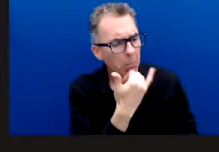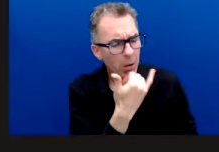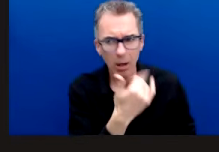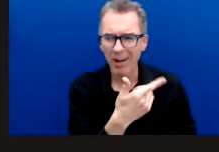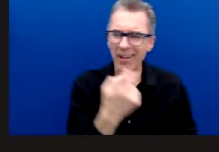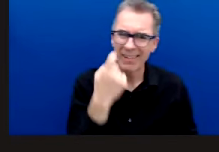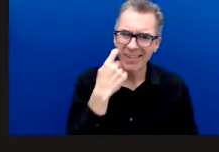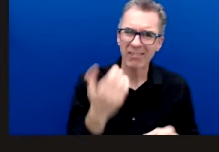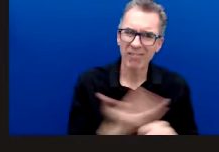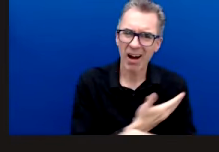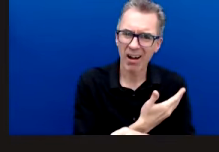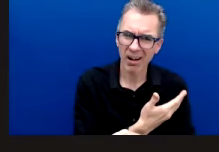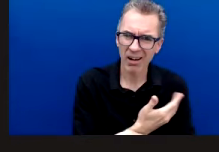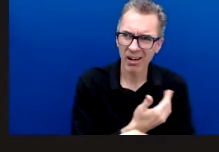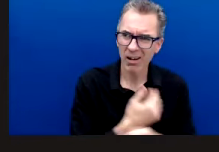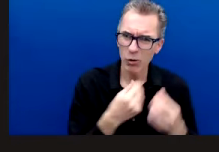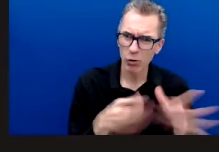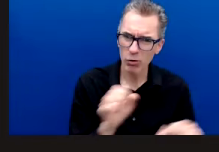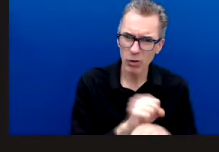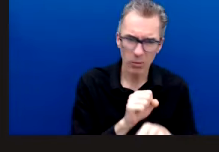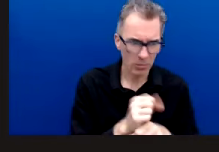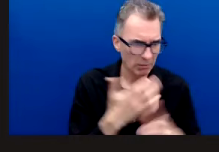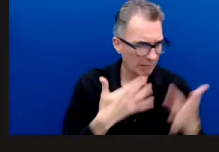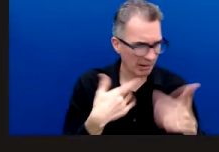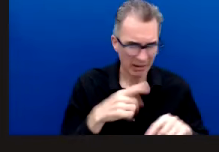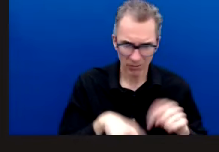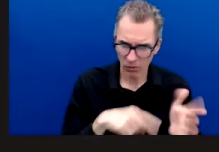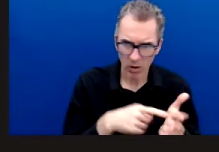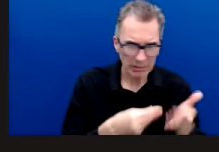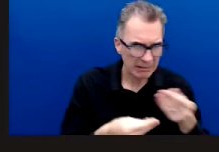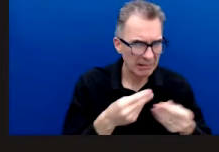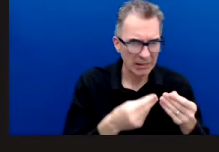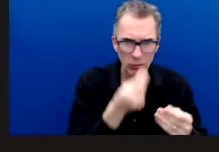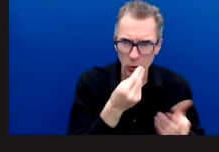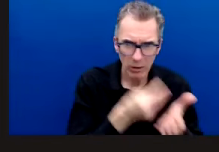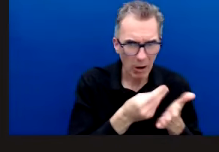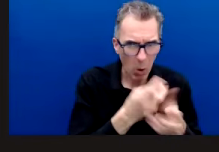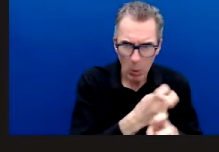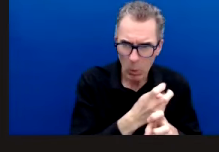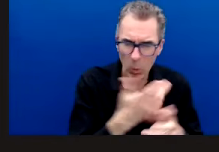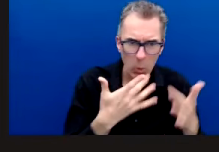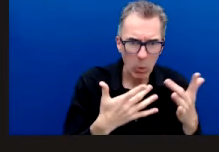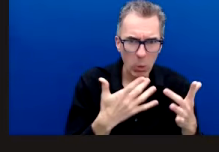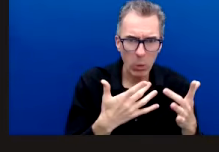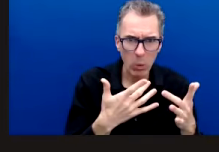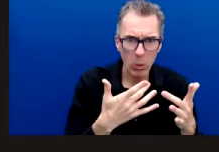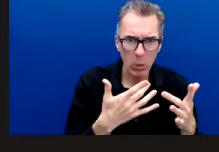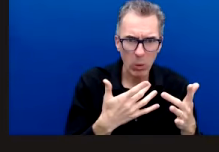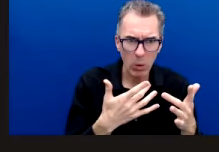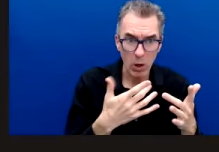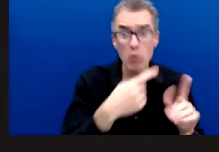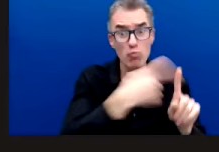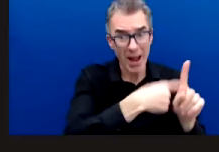their job, are struggling to afford food, and even though they cannot pay, even though they can still pay